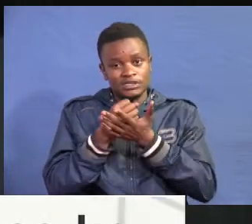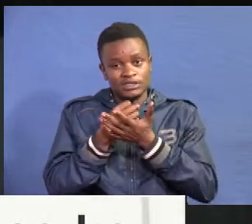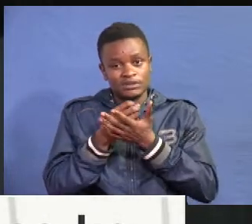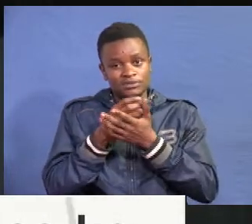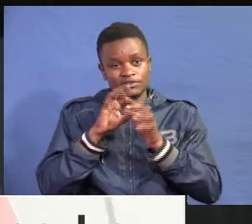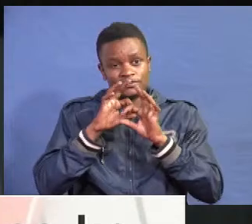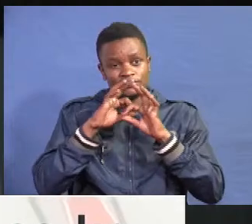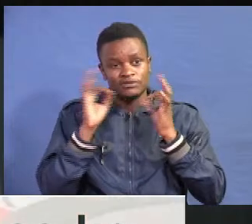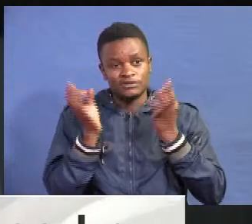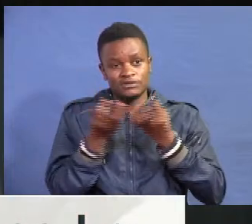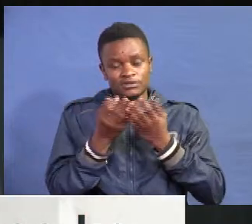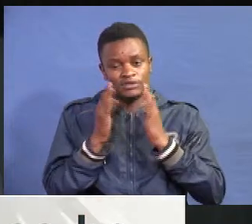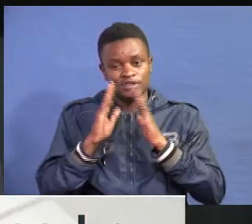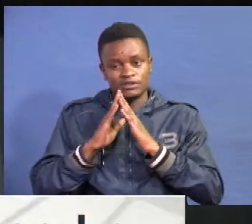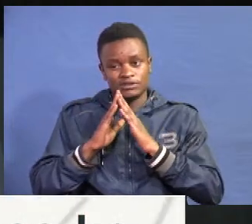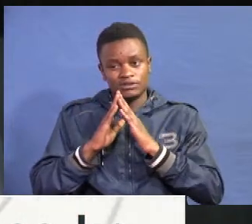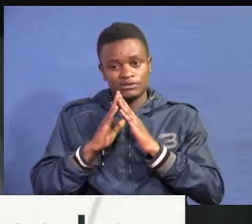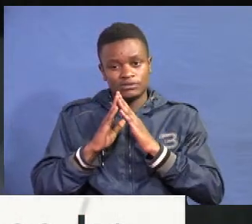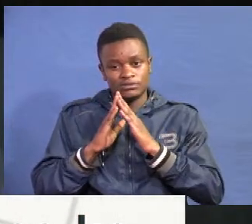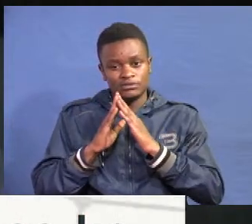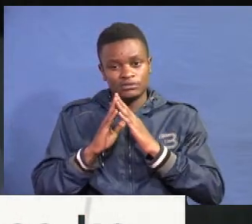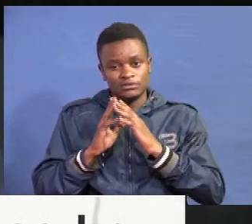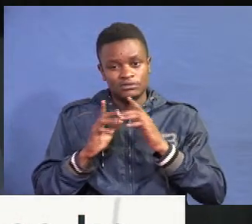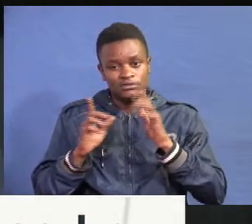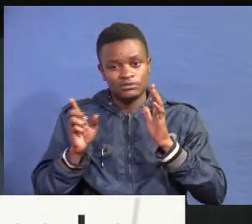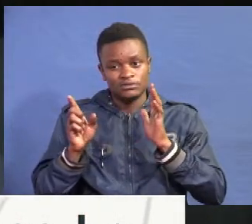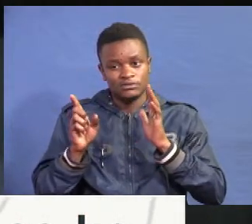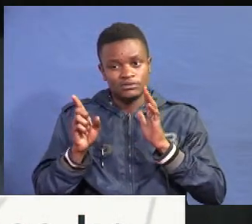households, like around